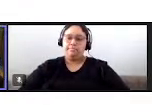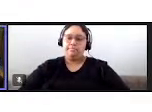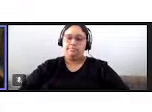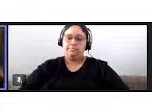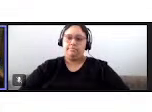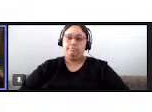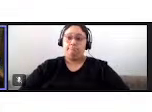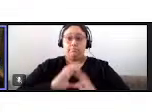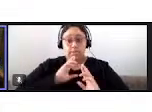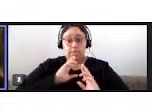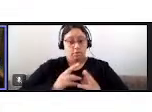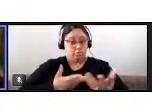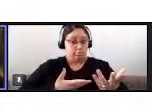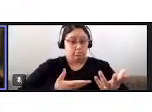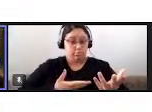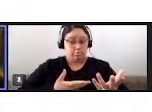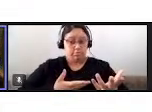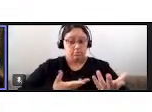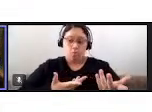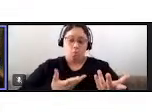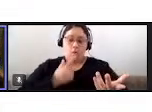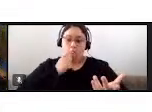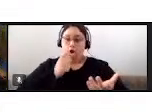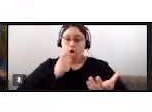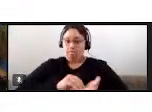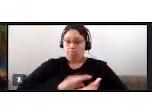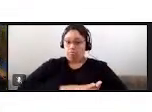A response from you, or you take it as a comment?